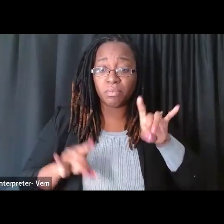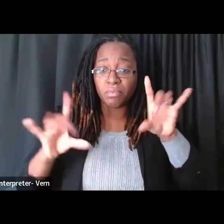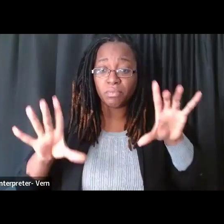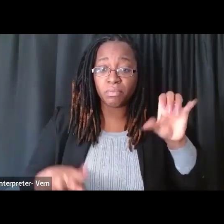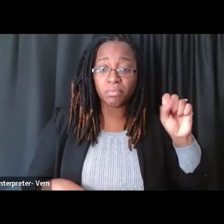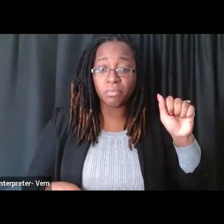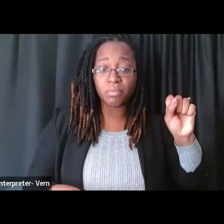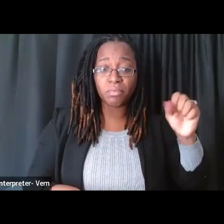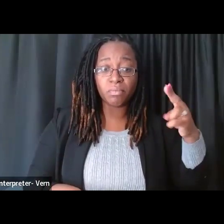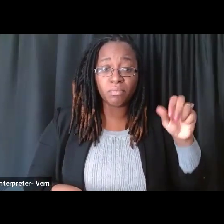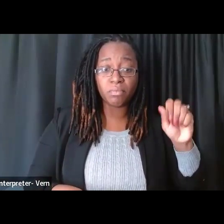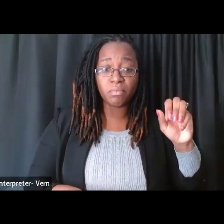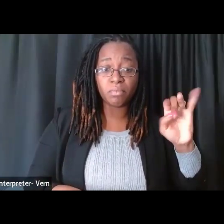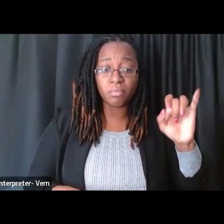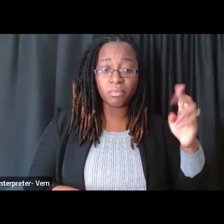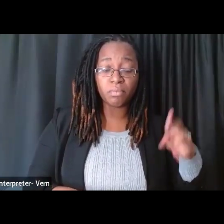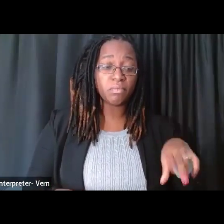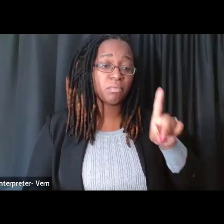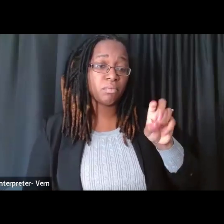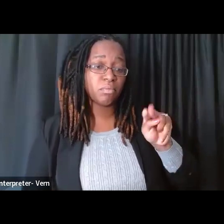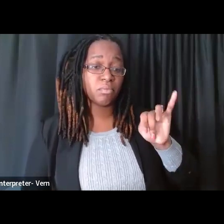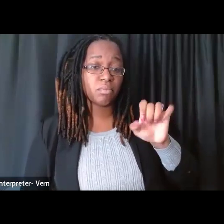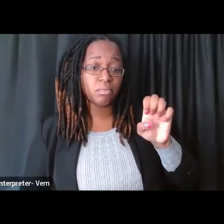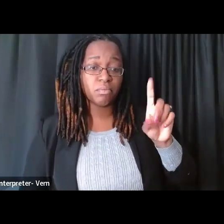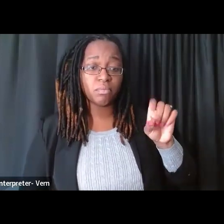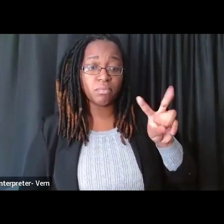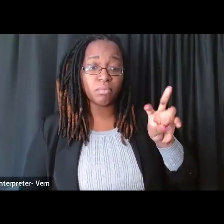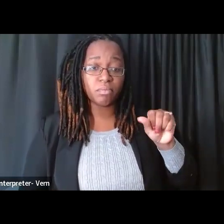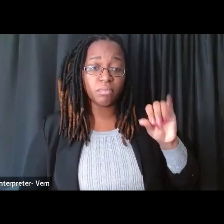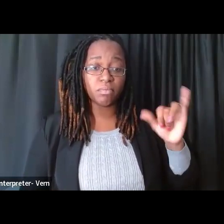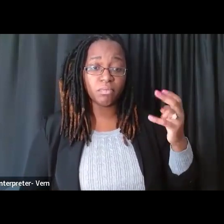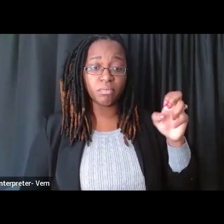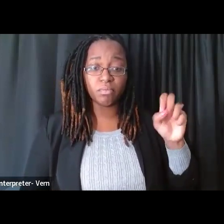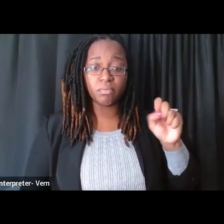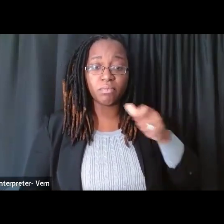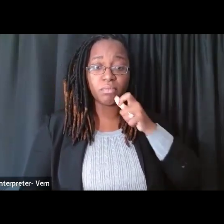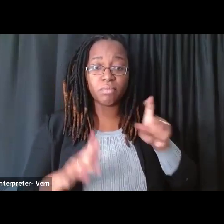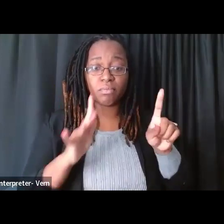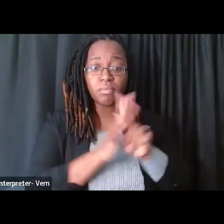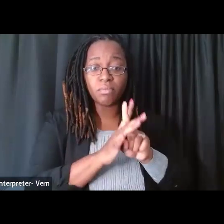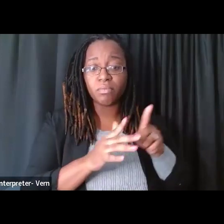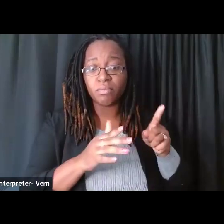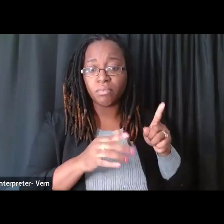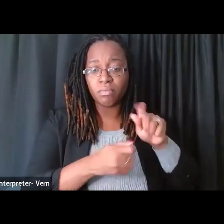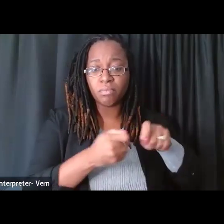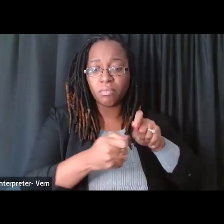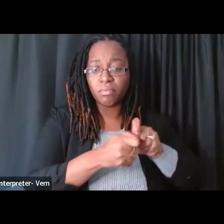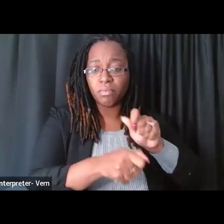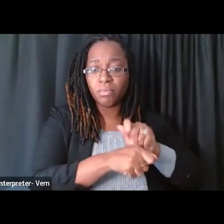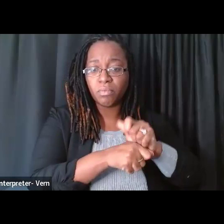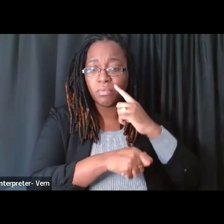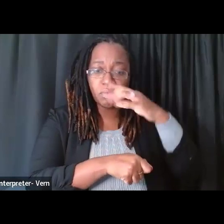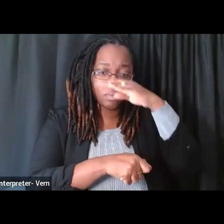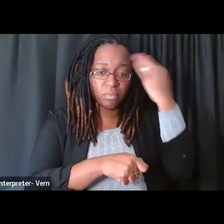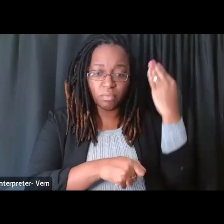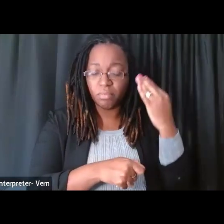Black intimacy coordinators. A few years into my work and the work of others in the field, and after a forced racial reckoning